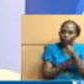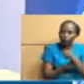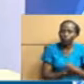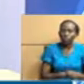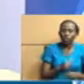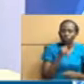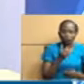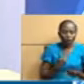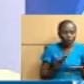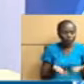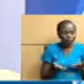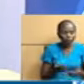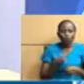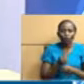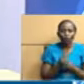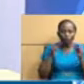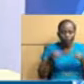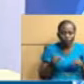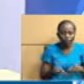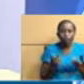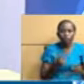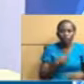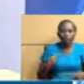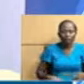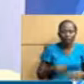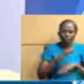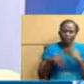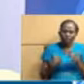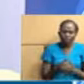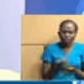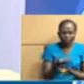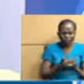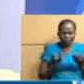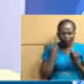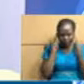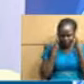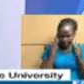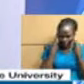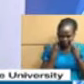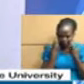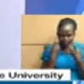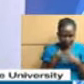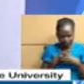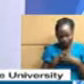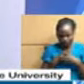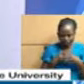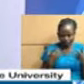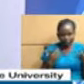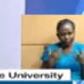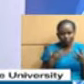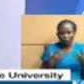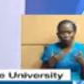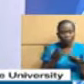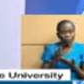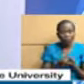produce it if you can get it cheap from China. I think all these economic thinking now has come on its head, because many